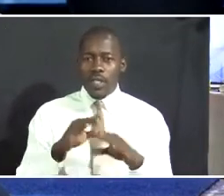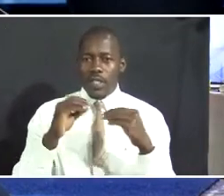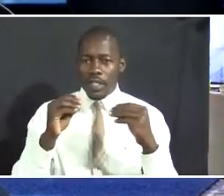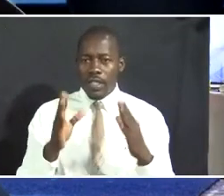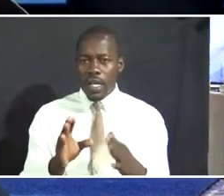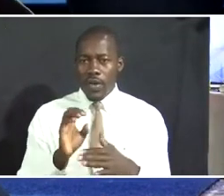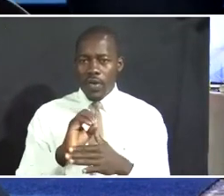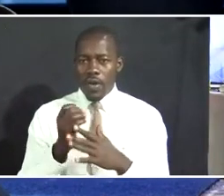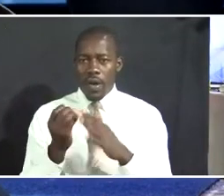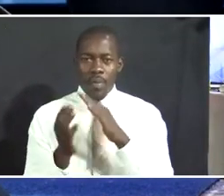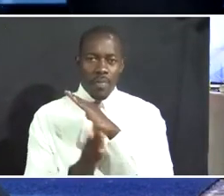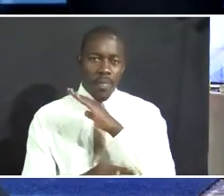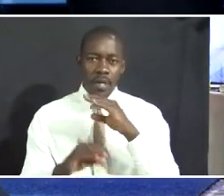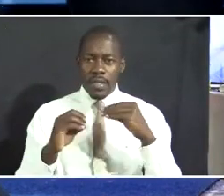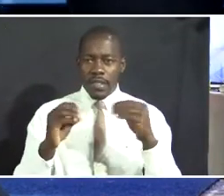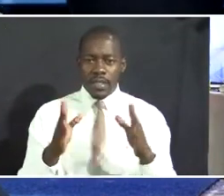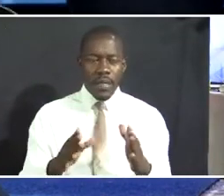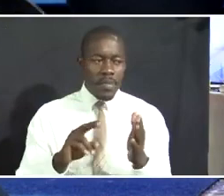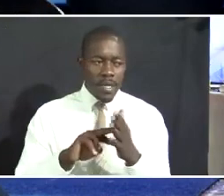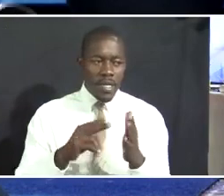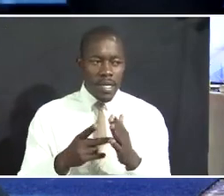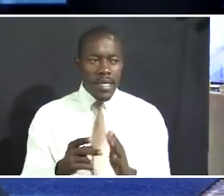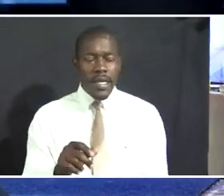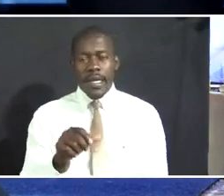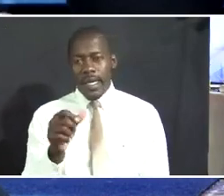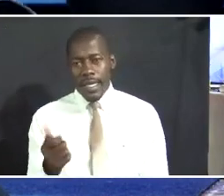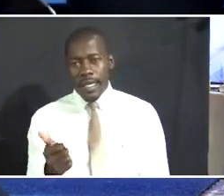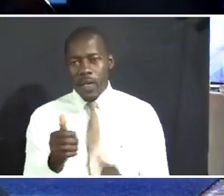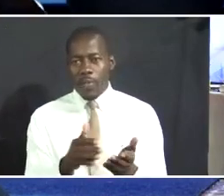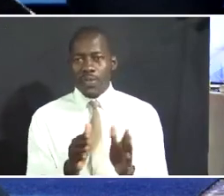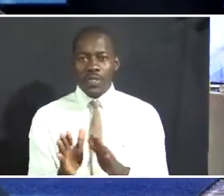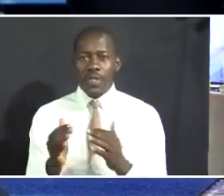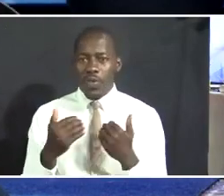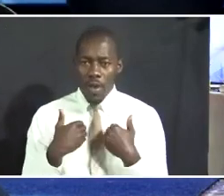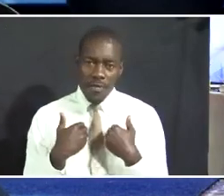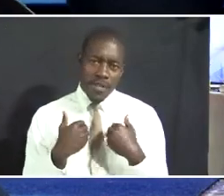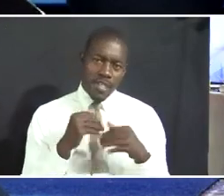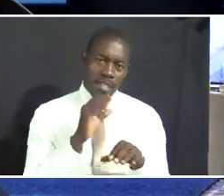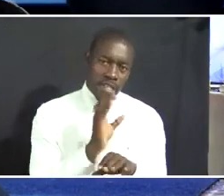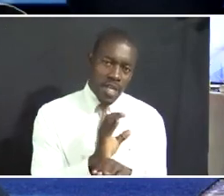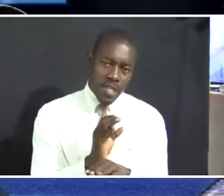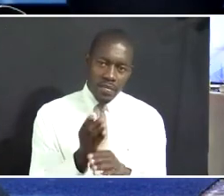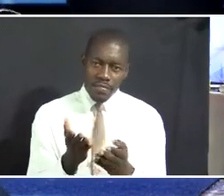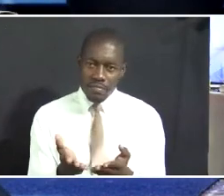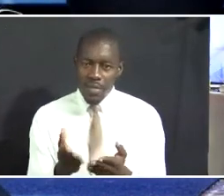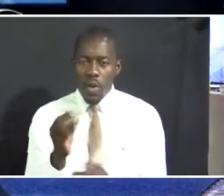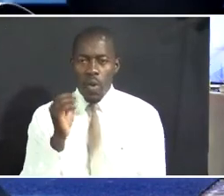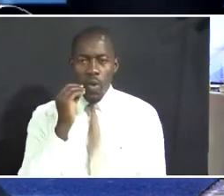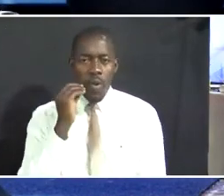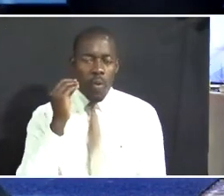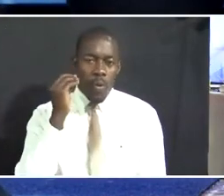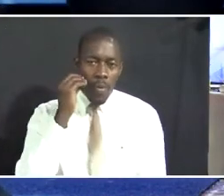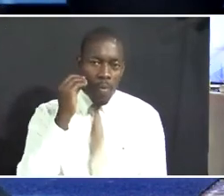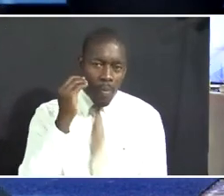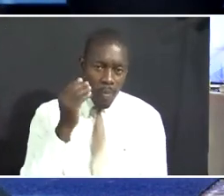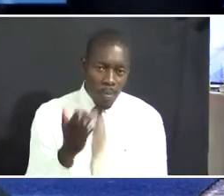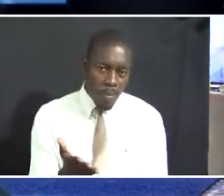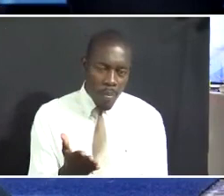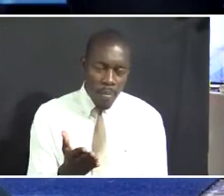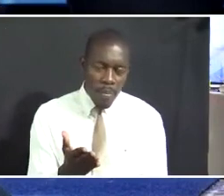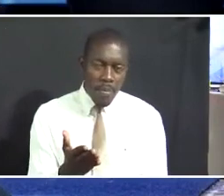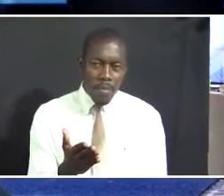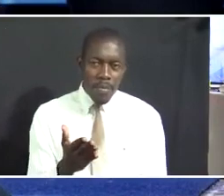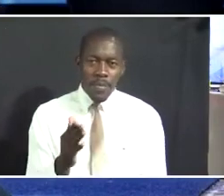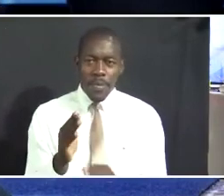even at any opportunity in church or at home, you have this opportunity that was given, and I